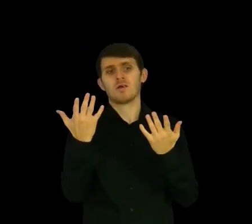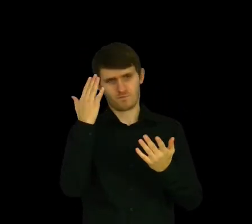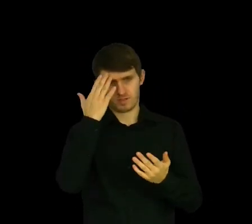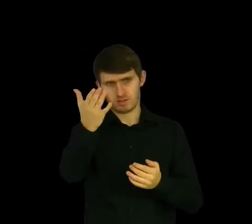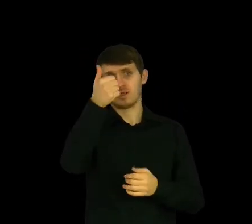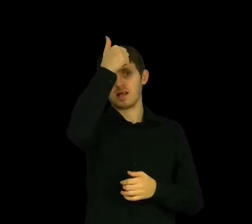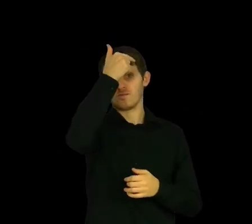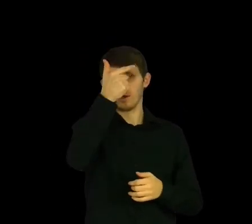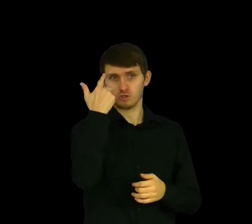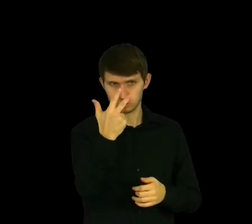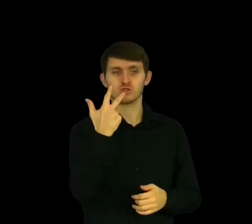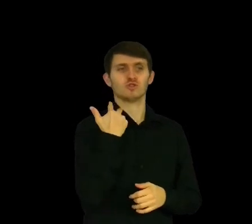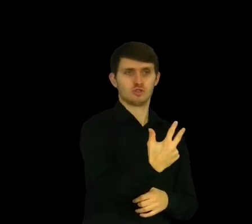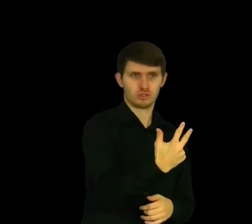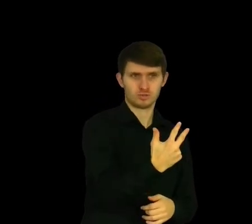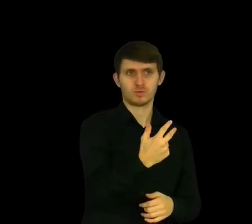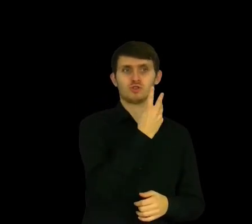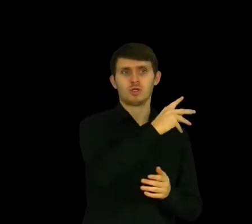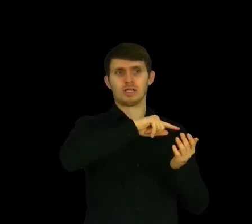three,